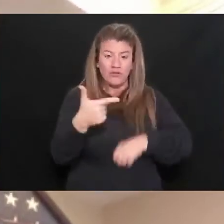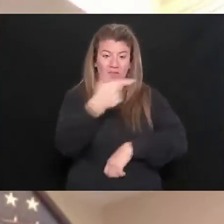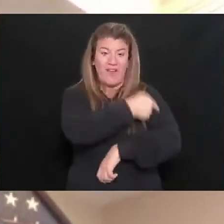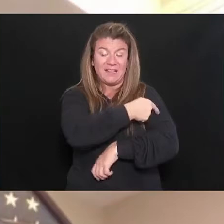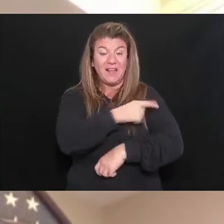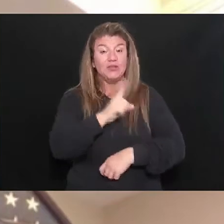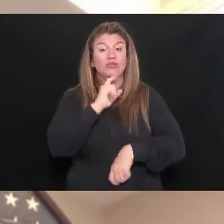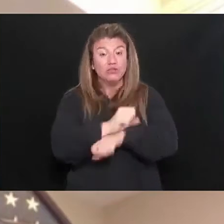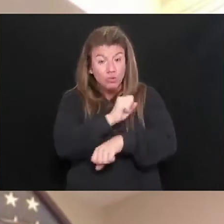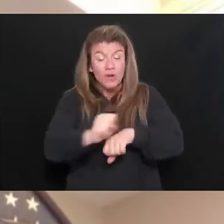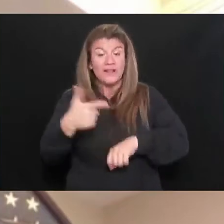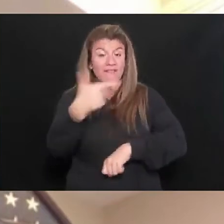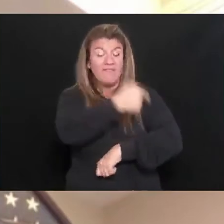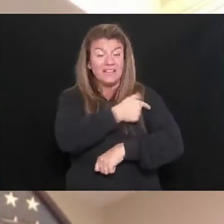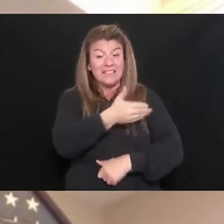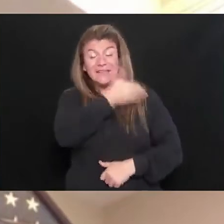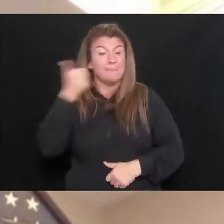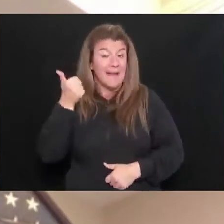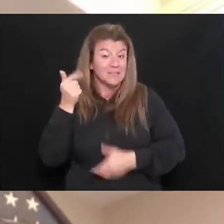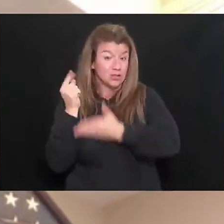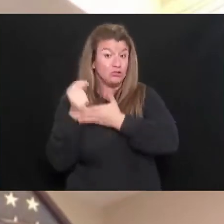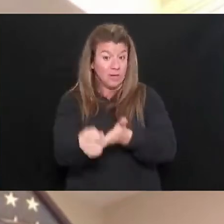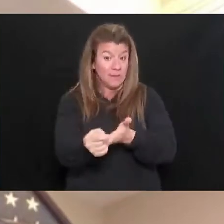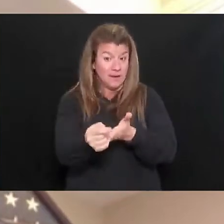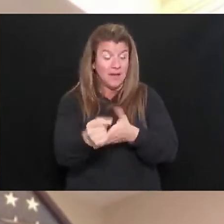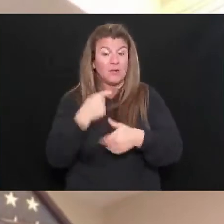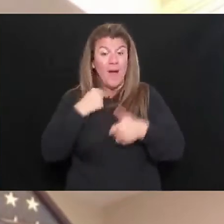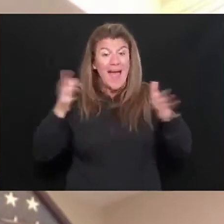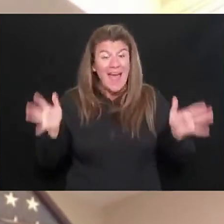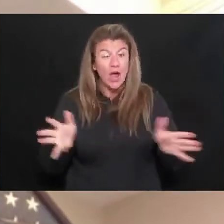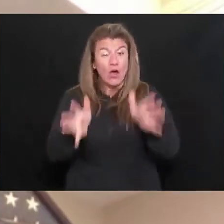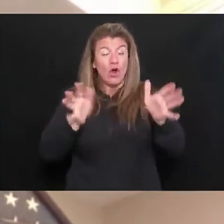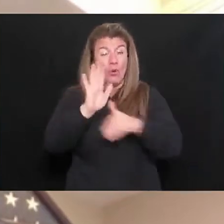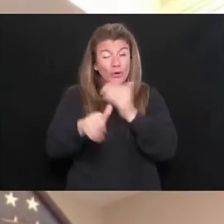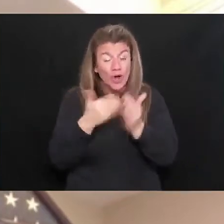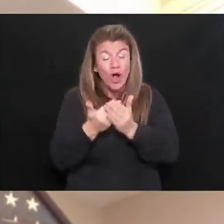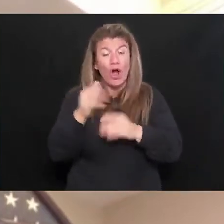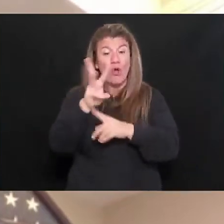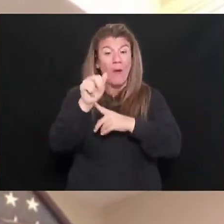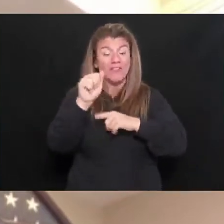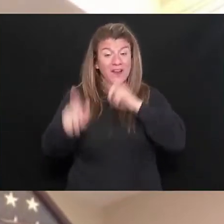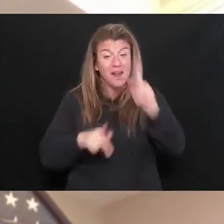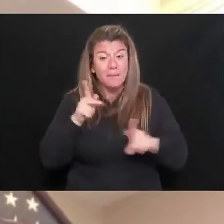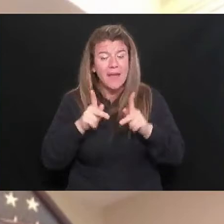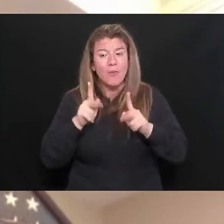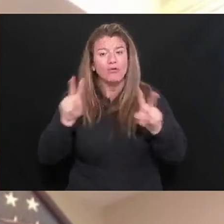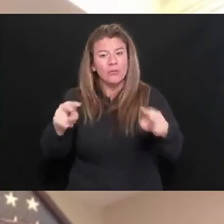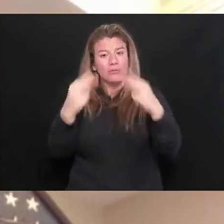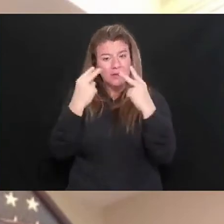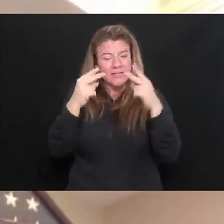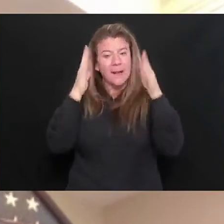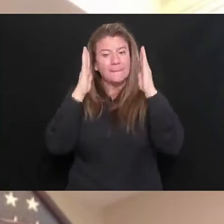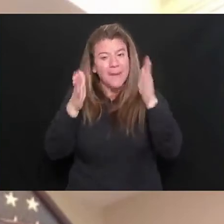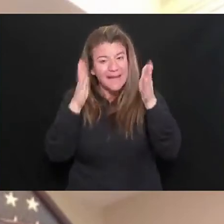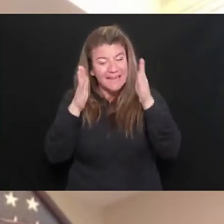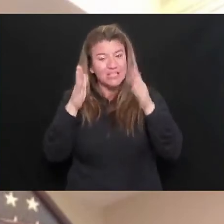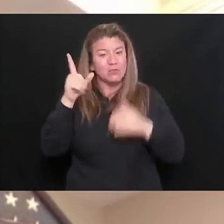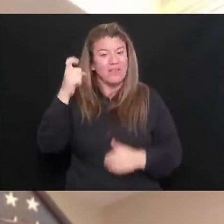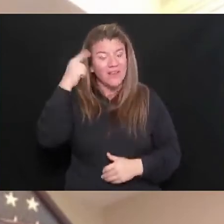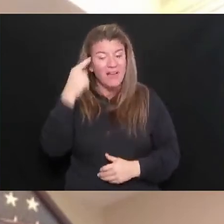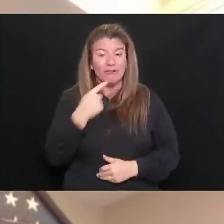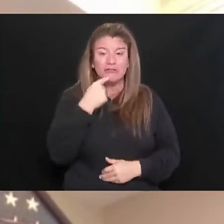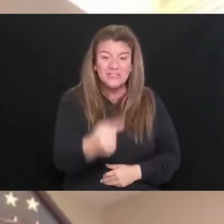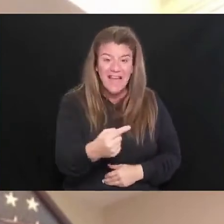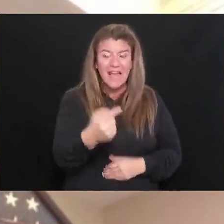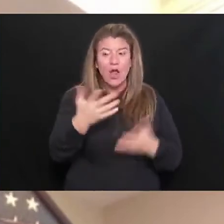treatment. So again, I encourage all West Virginians to listen to what the governor presses us to move